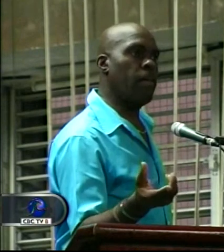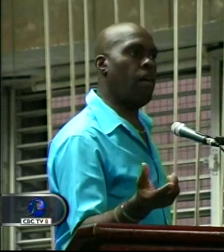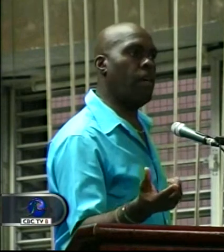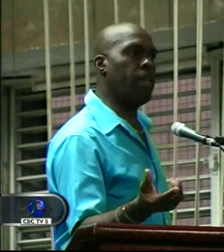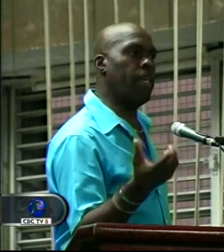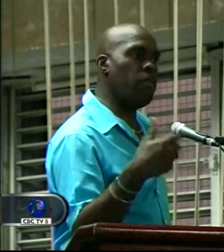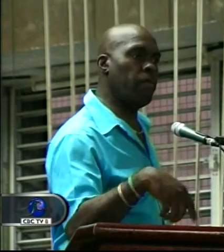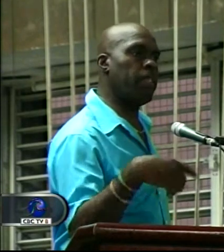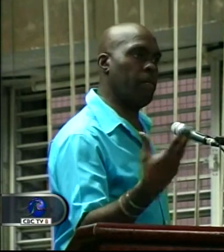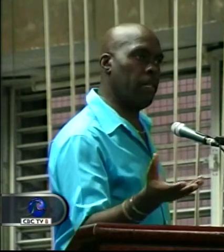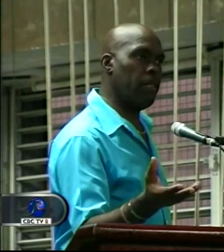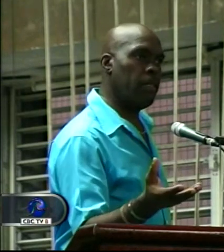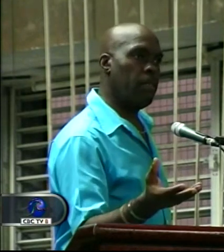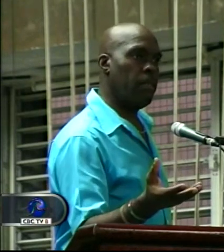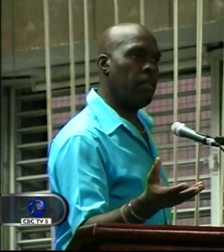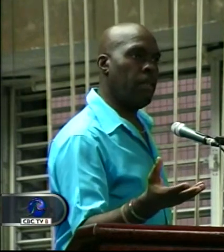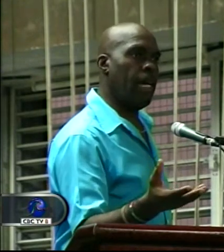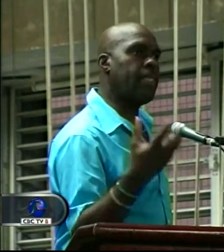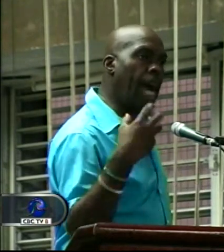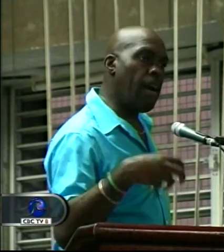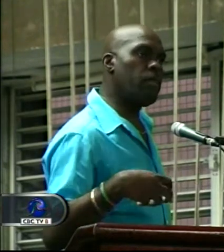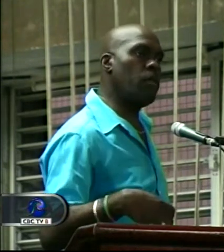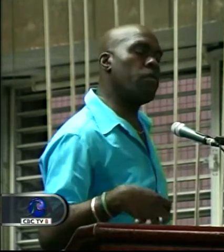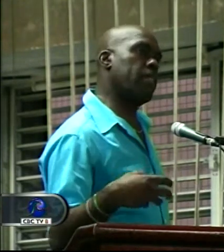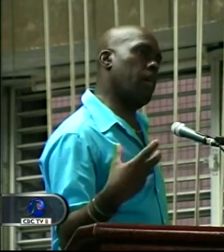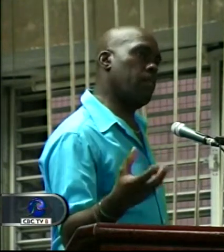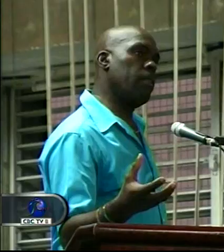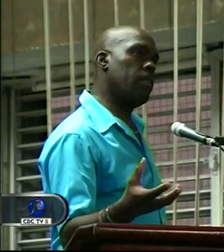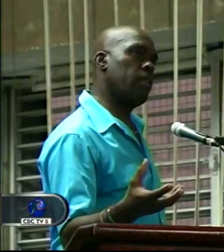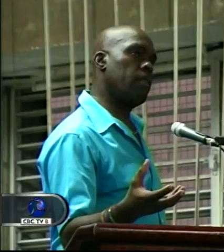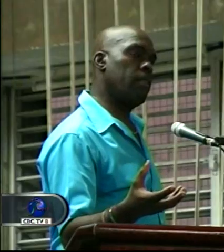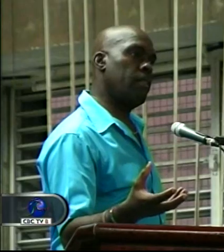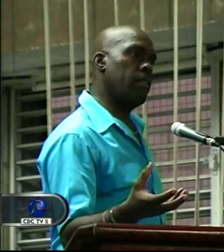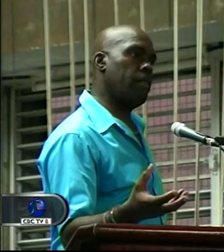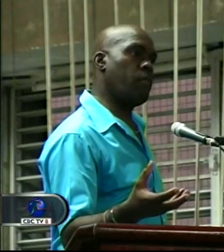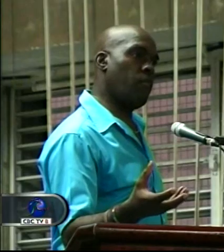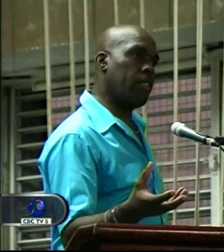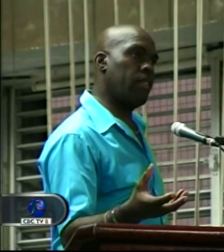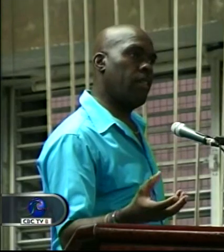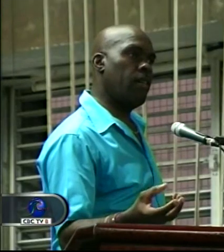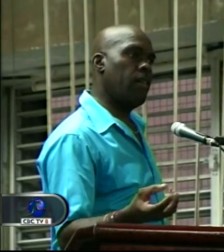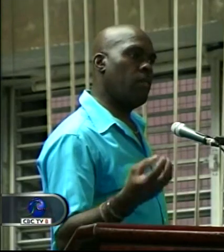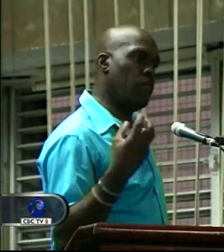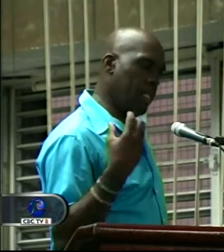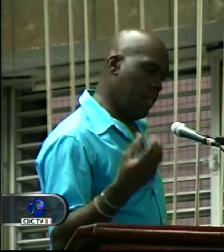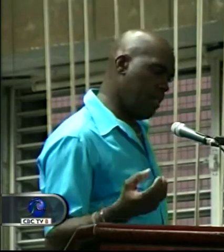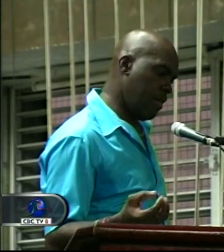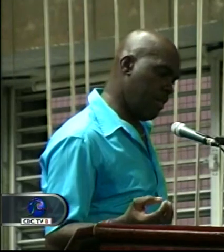building of a new river terminal. And that new river terminal, of course,